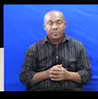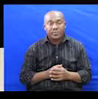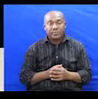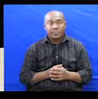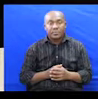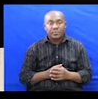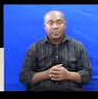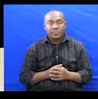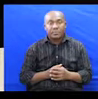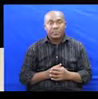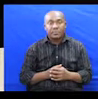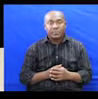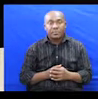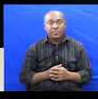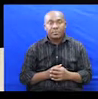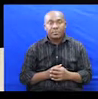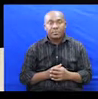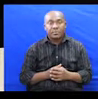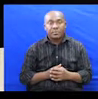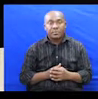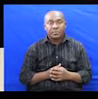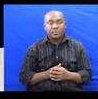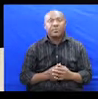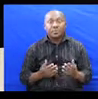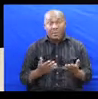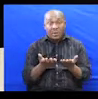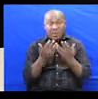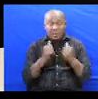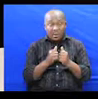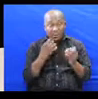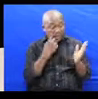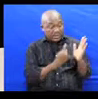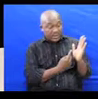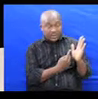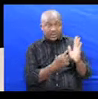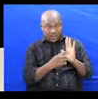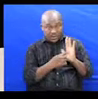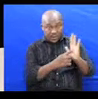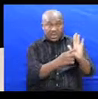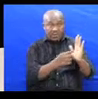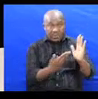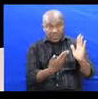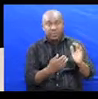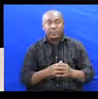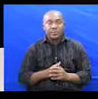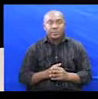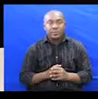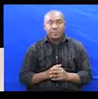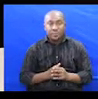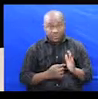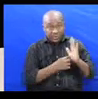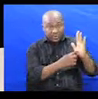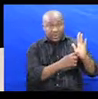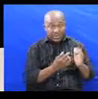given as well as the volume is provided. Let us see simple example. Let us see simple